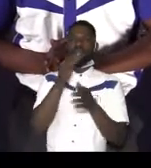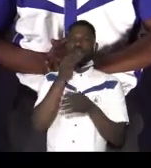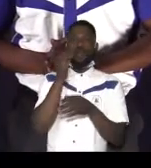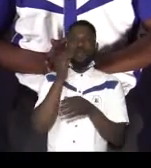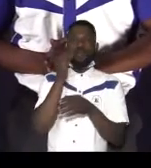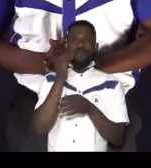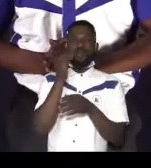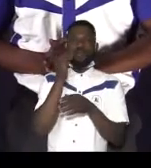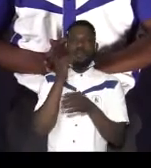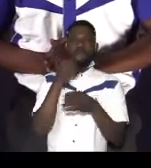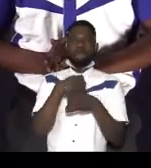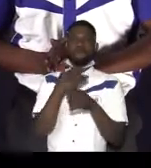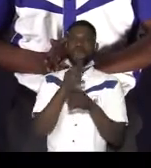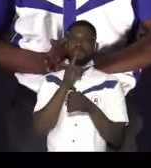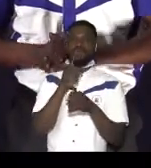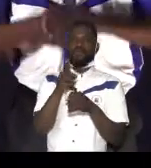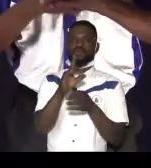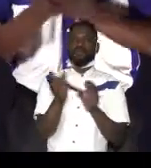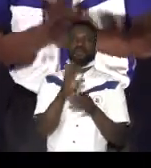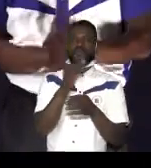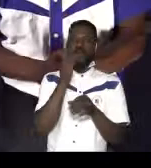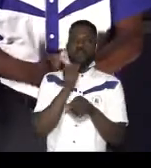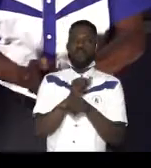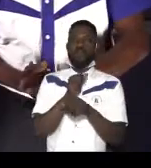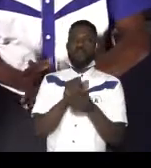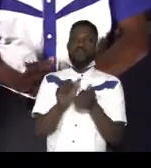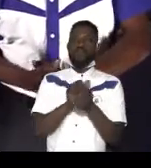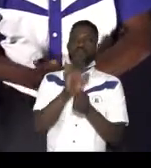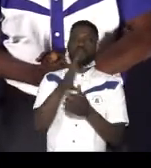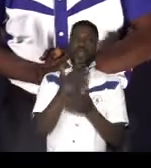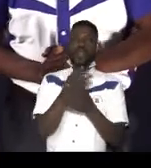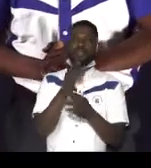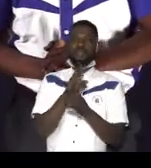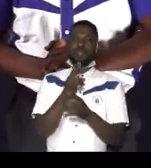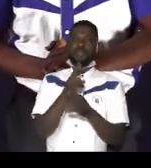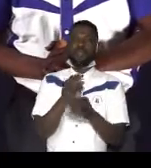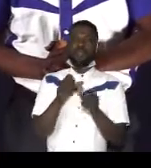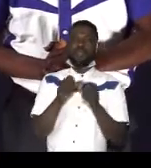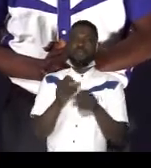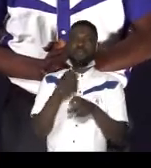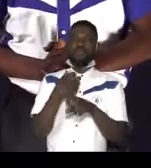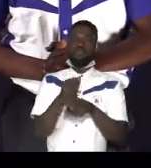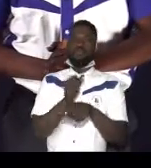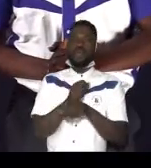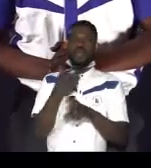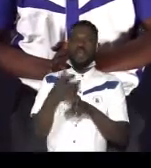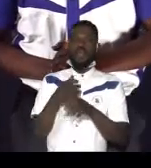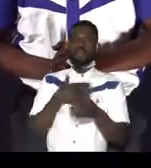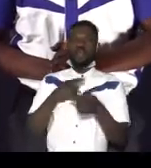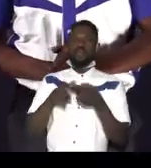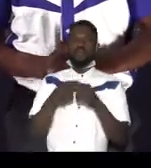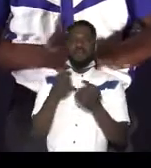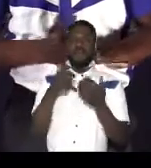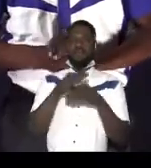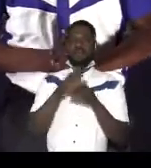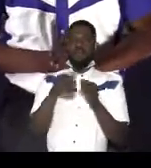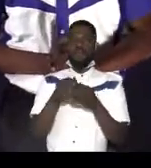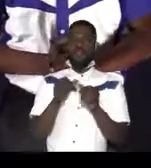please make sure you do your homework. Wash your hands regularly. Keep working hard, my friend. But above all,